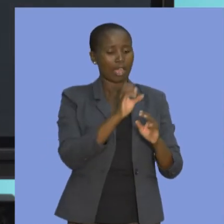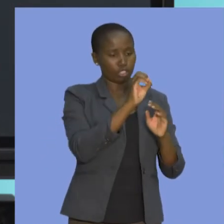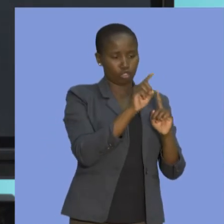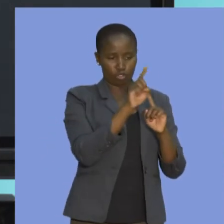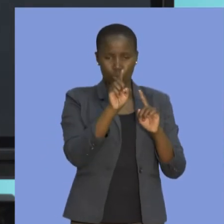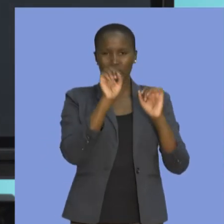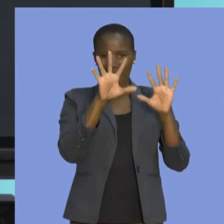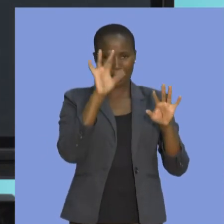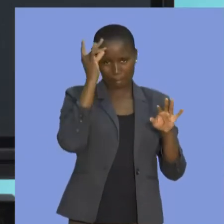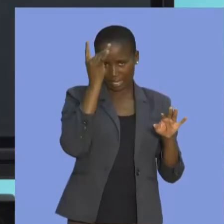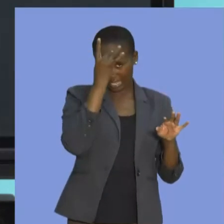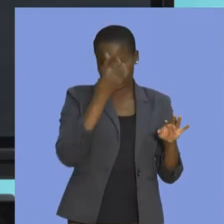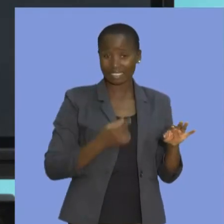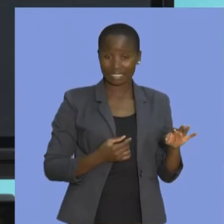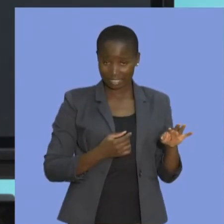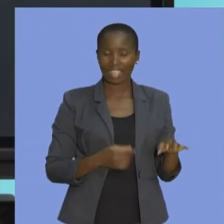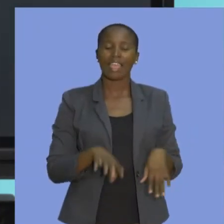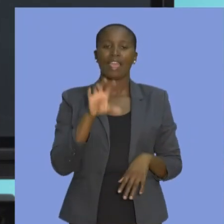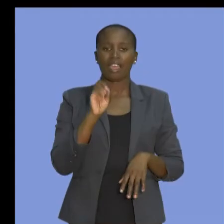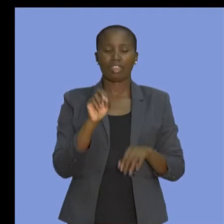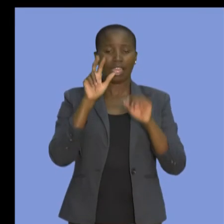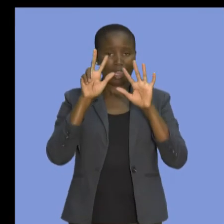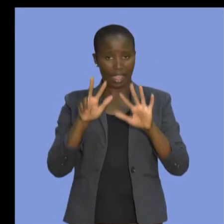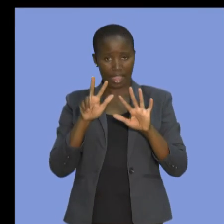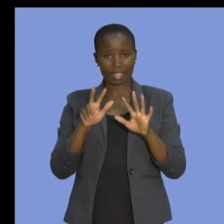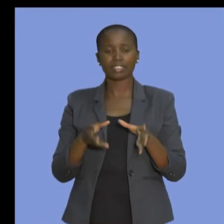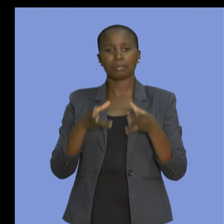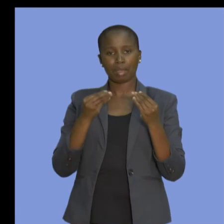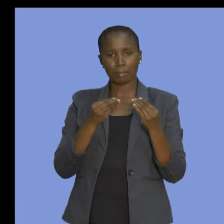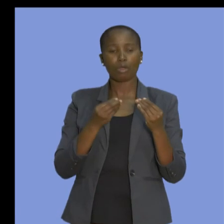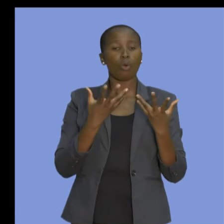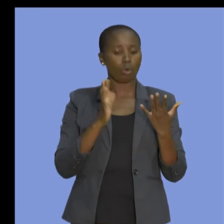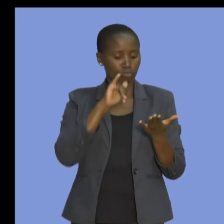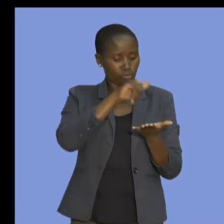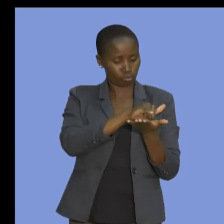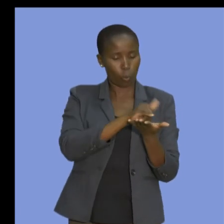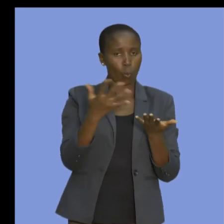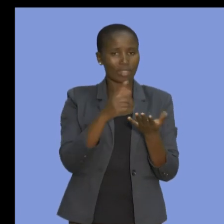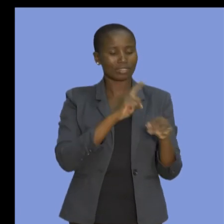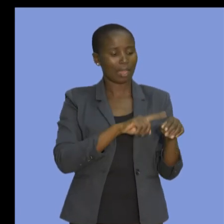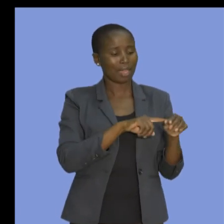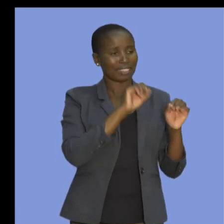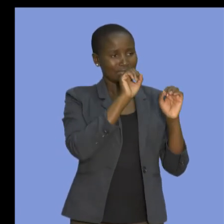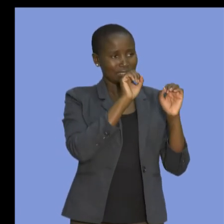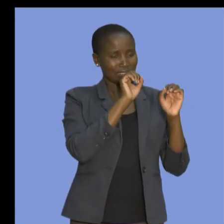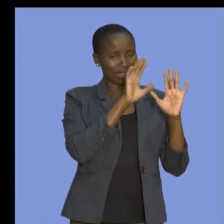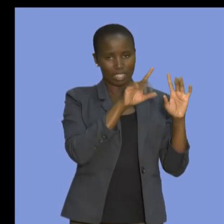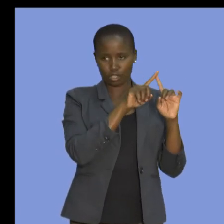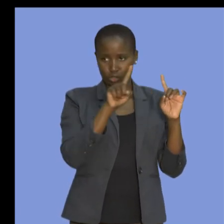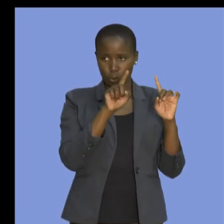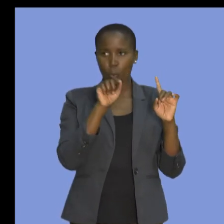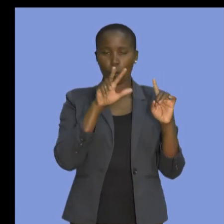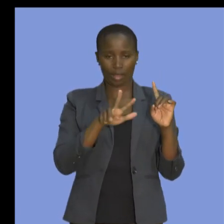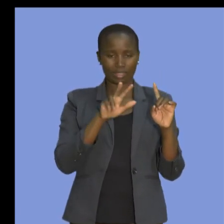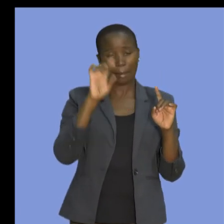have about 8 aircraft arriving late by 10 to 20 minutes, and so on. So these are